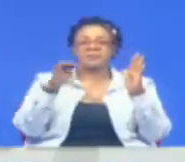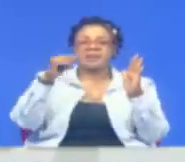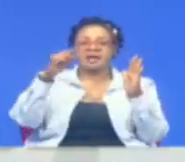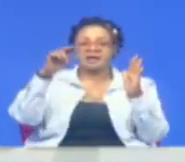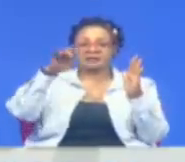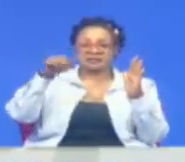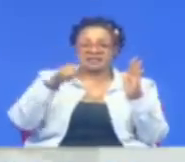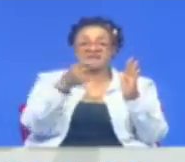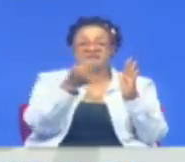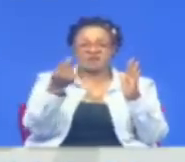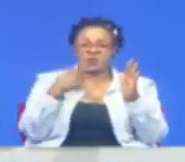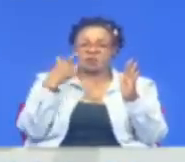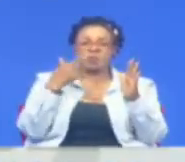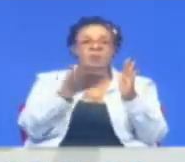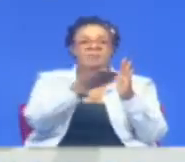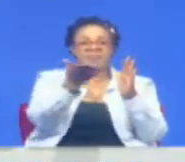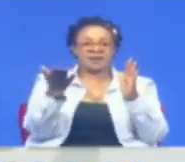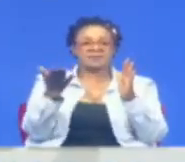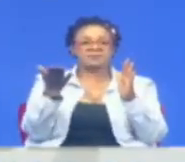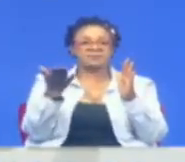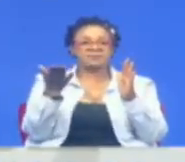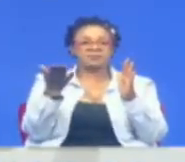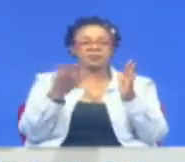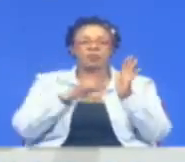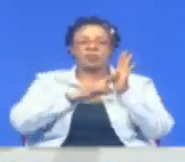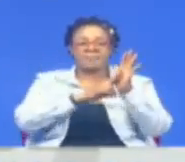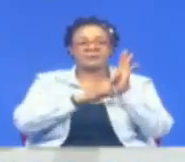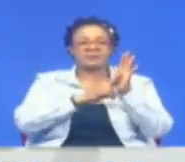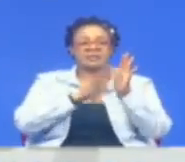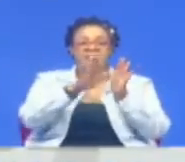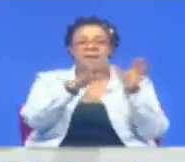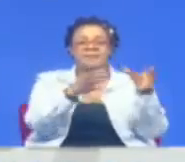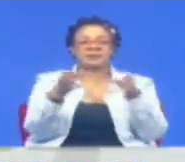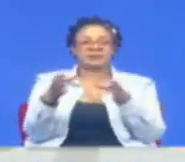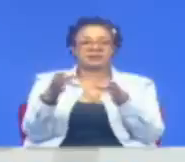which are supposed to be there to represent their parties.